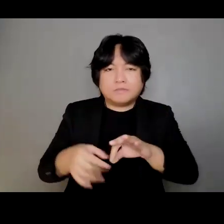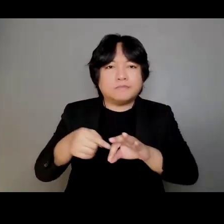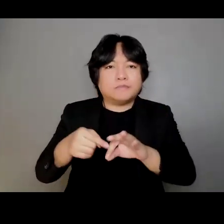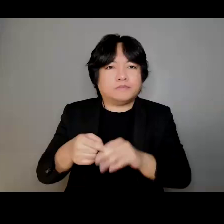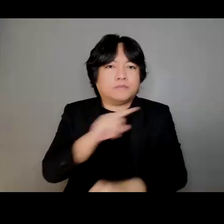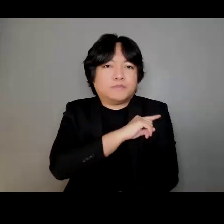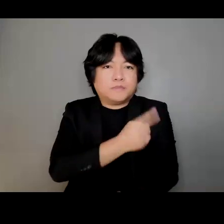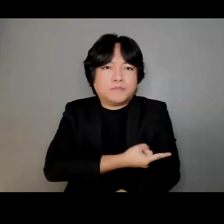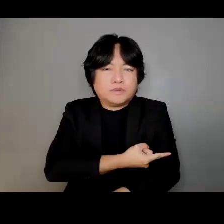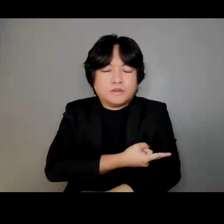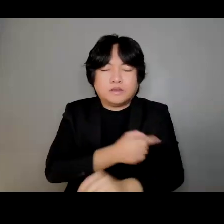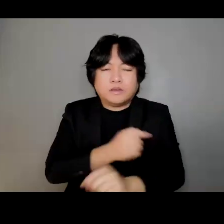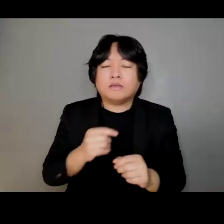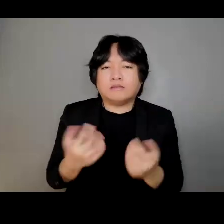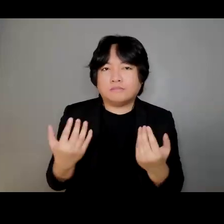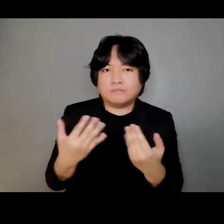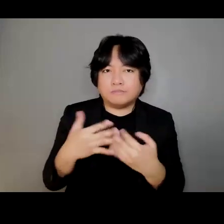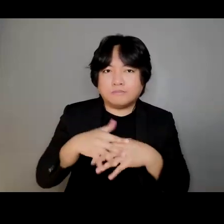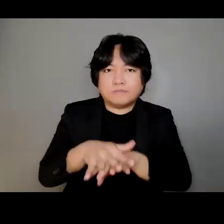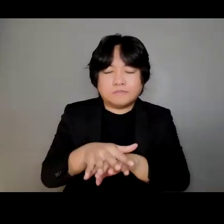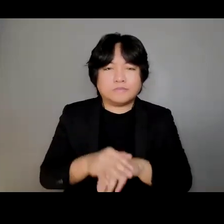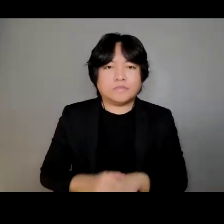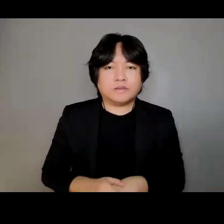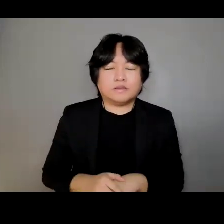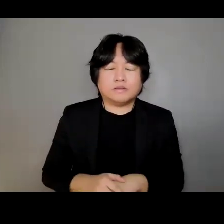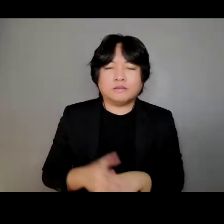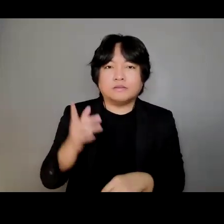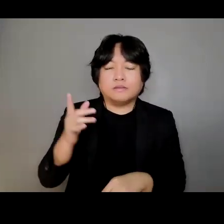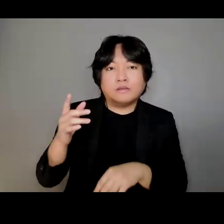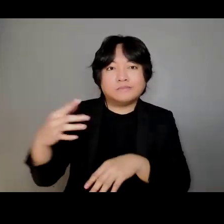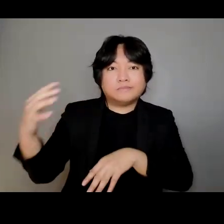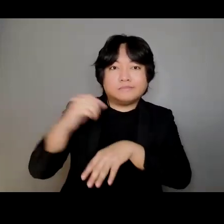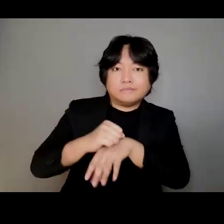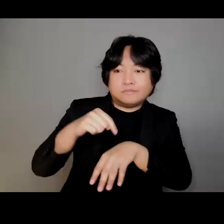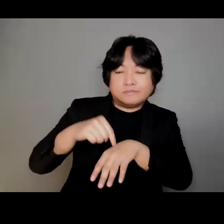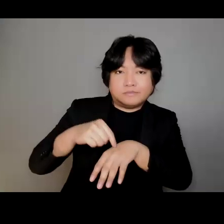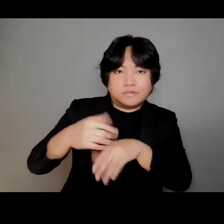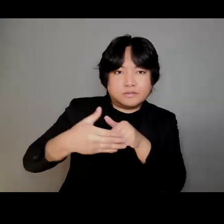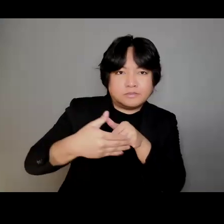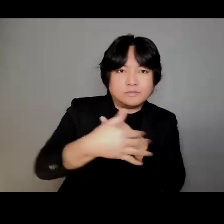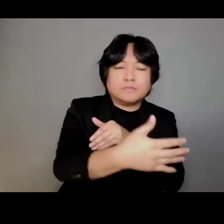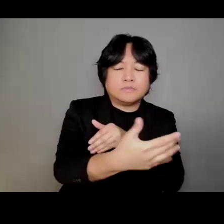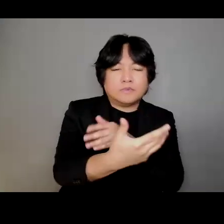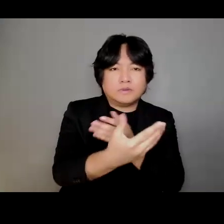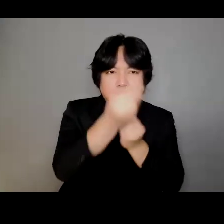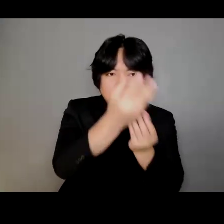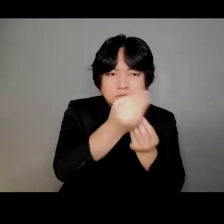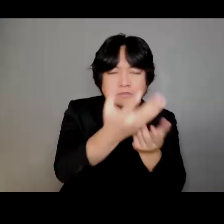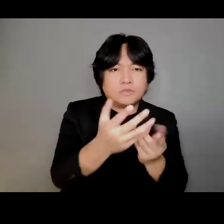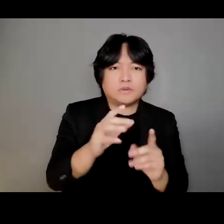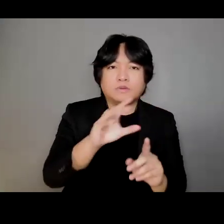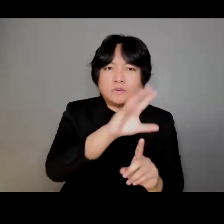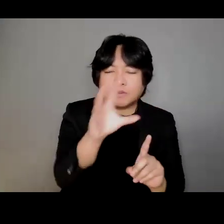emerge not only as a result of colonialism, but continues to inform culture and labor, our